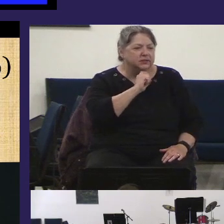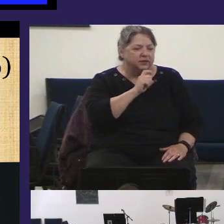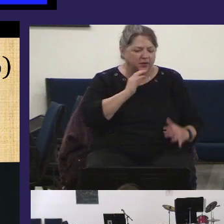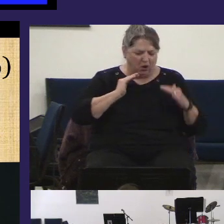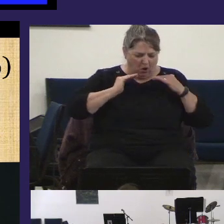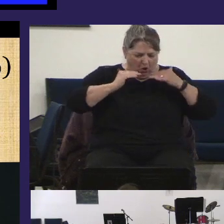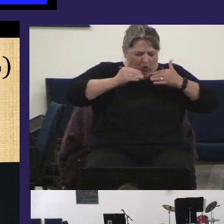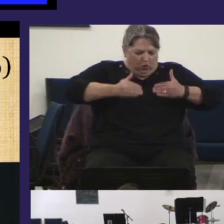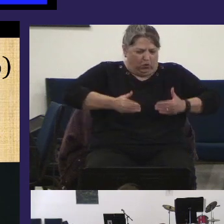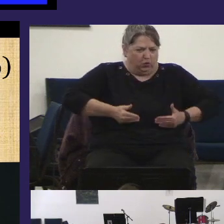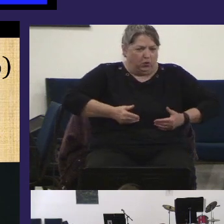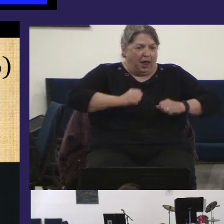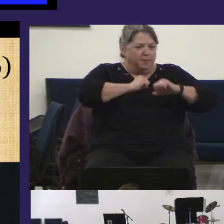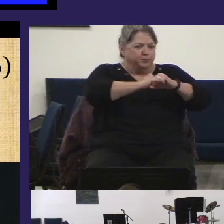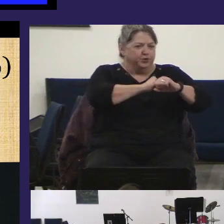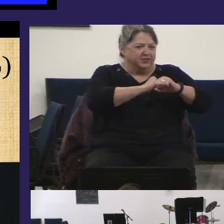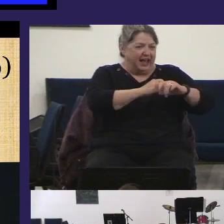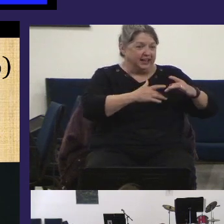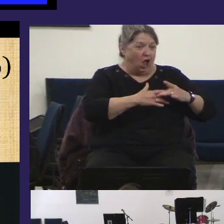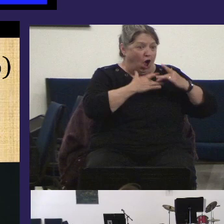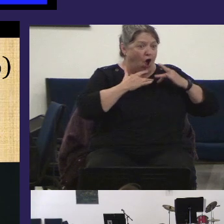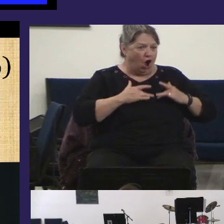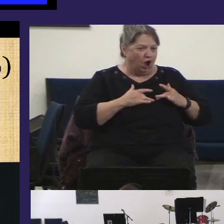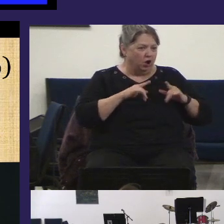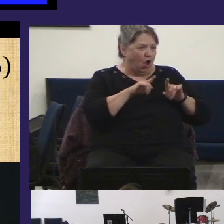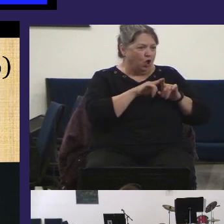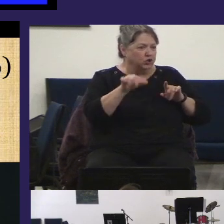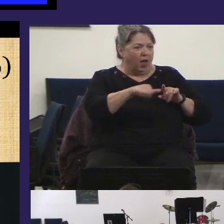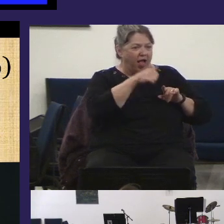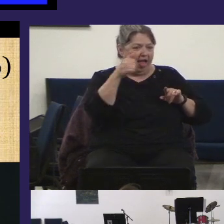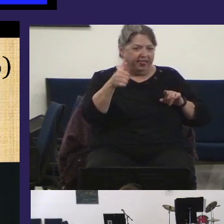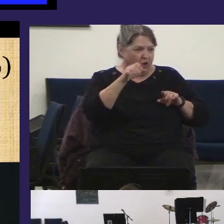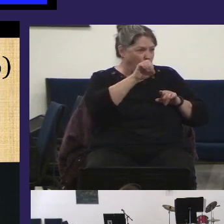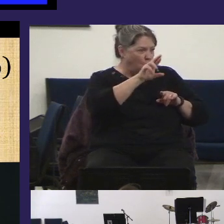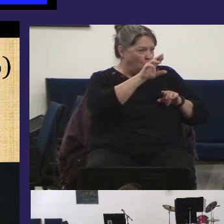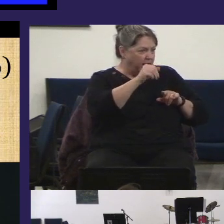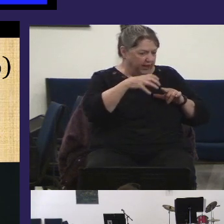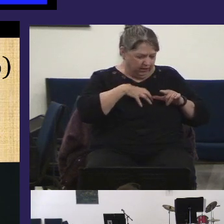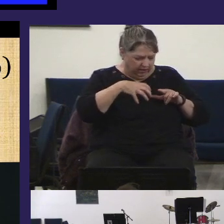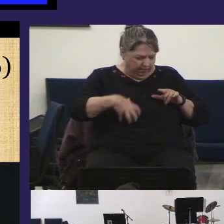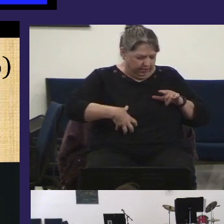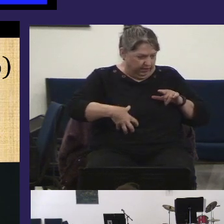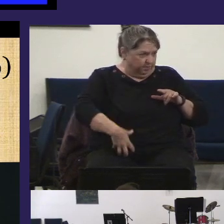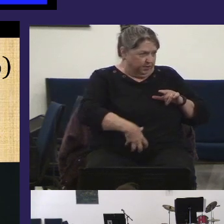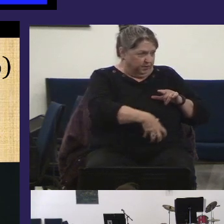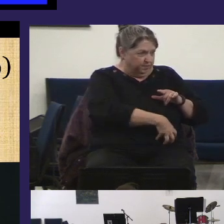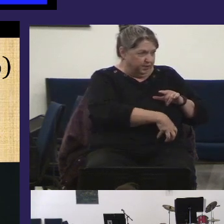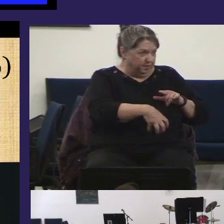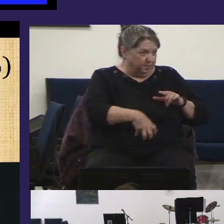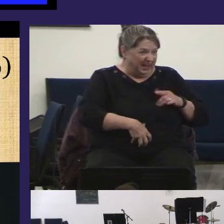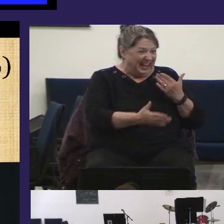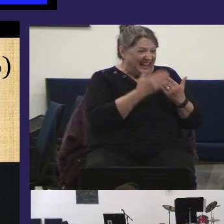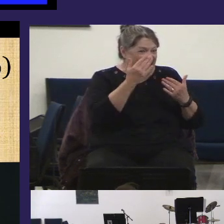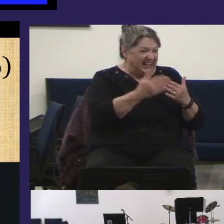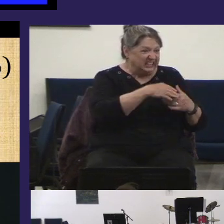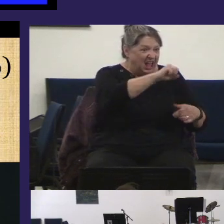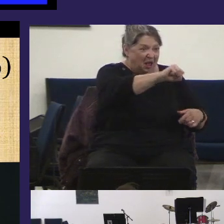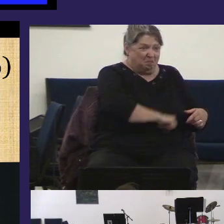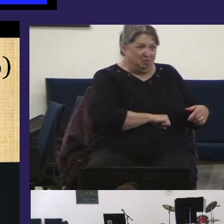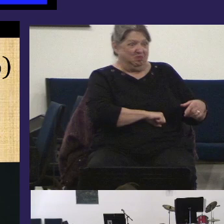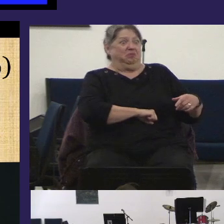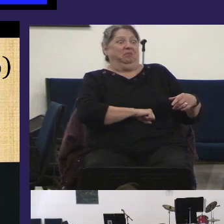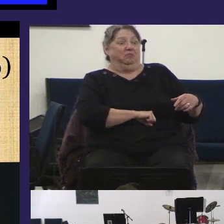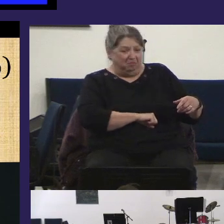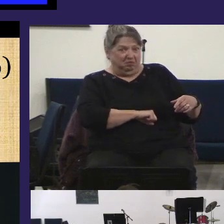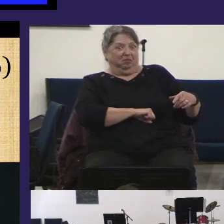the heart and other vital organs. In poor spiritual analogy, the breastplate guards the heart,